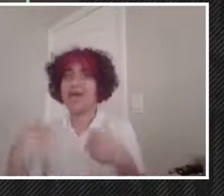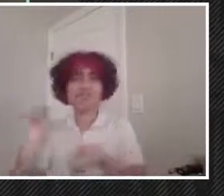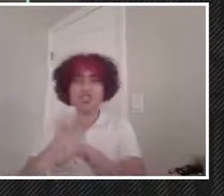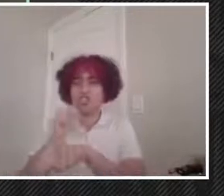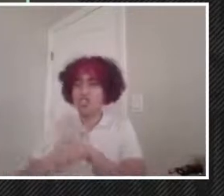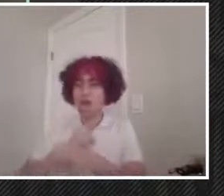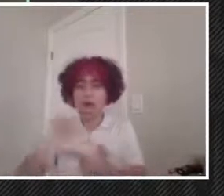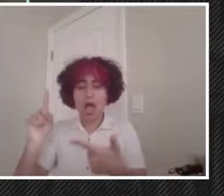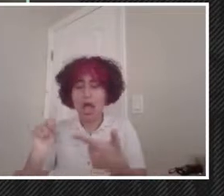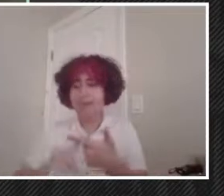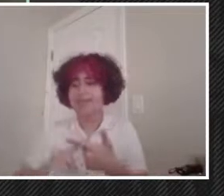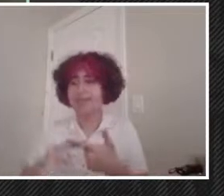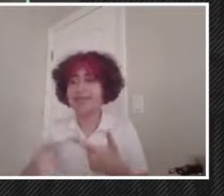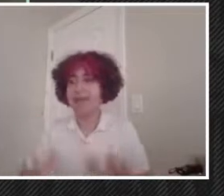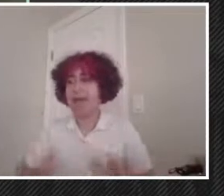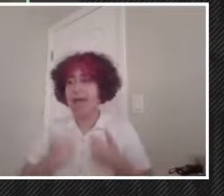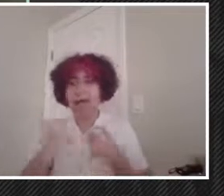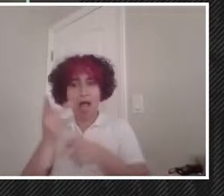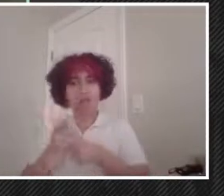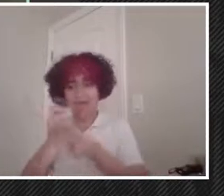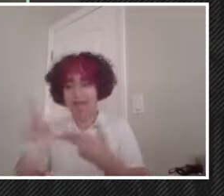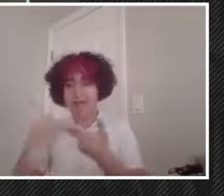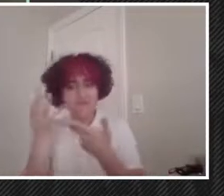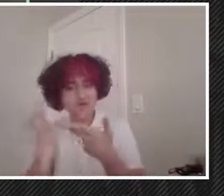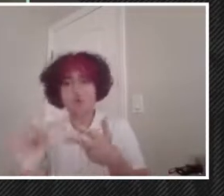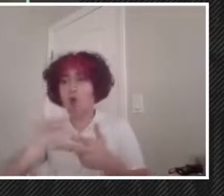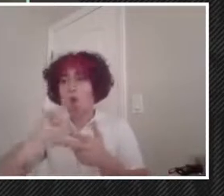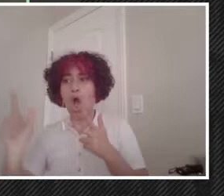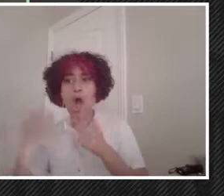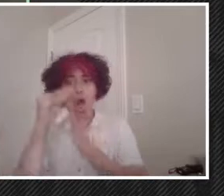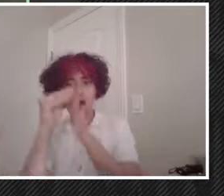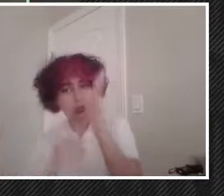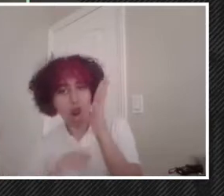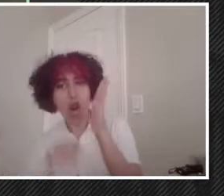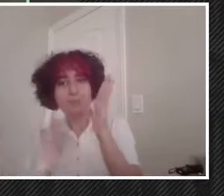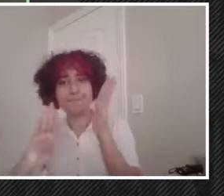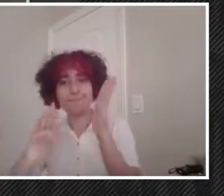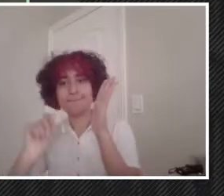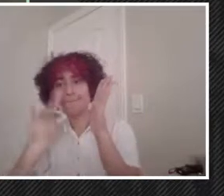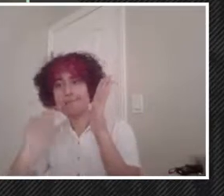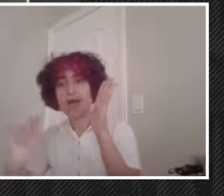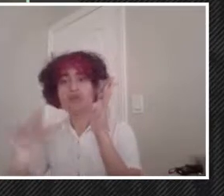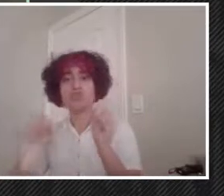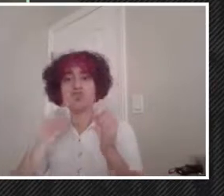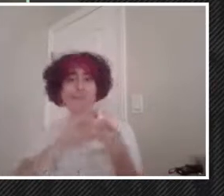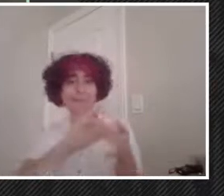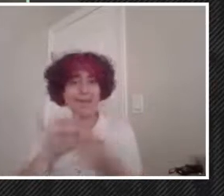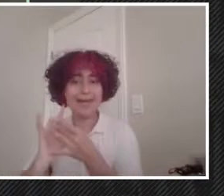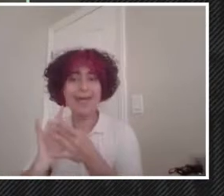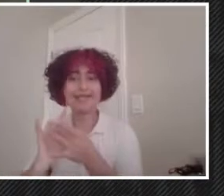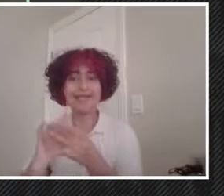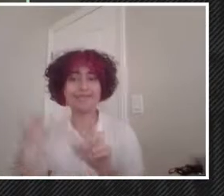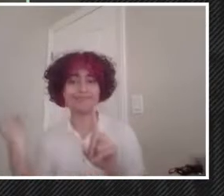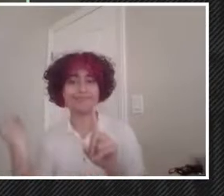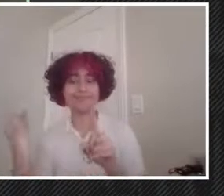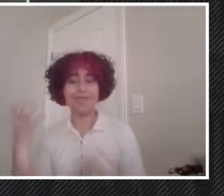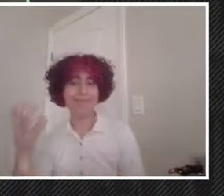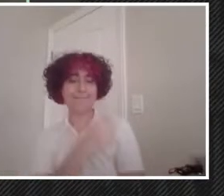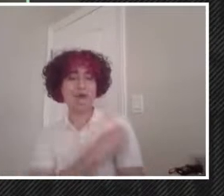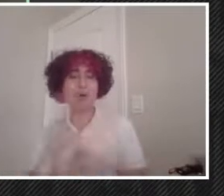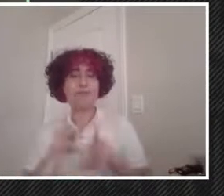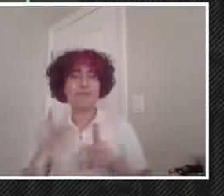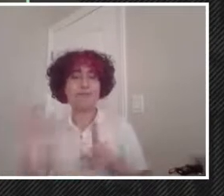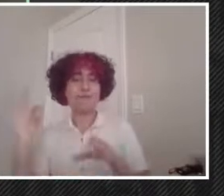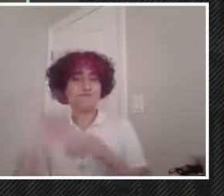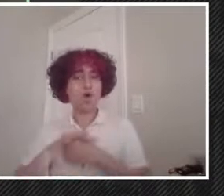healthcare, freedoms, all were on the ballot. And so we were connecting the power of the people's vote to the change they wanted to see. So it